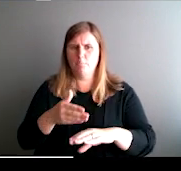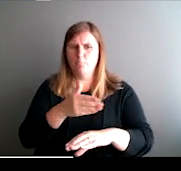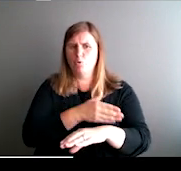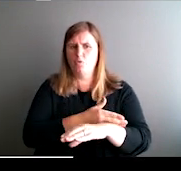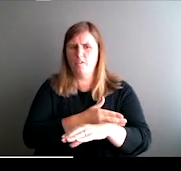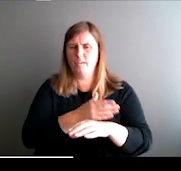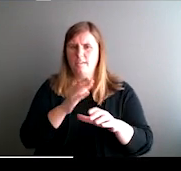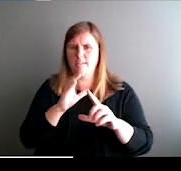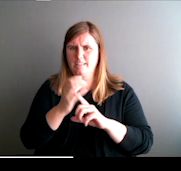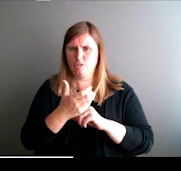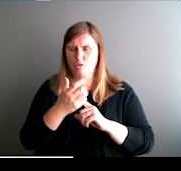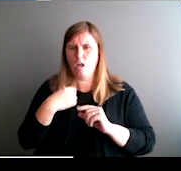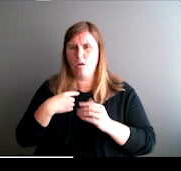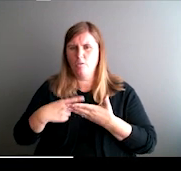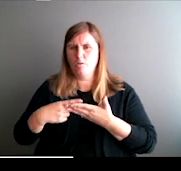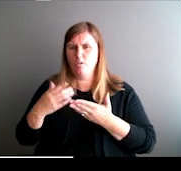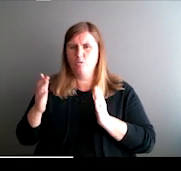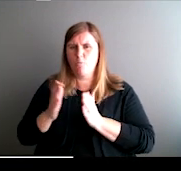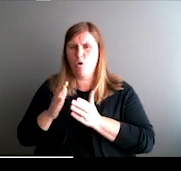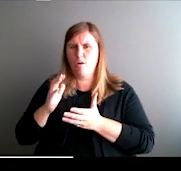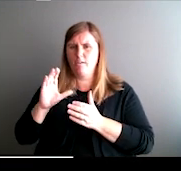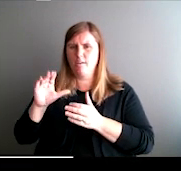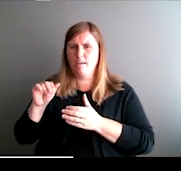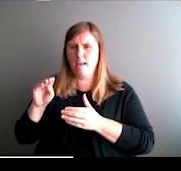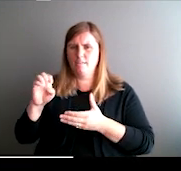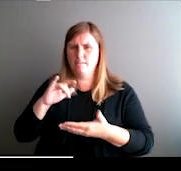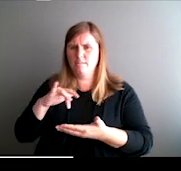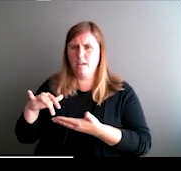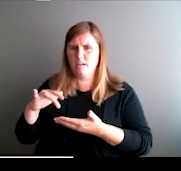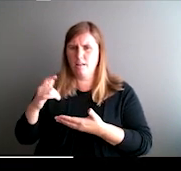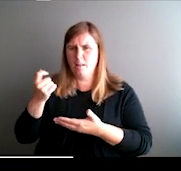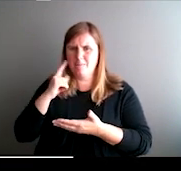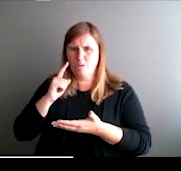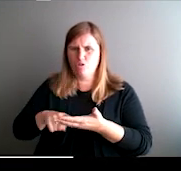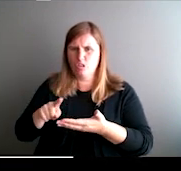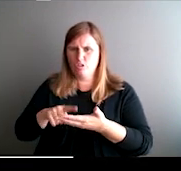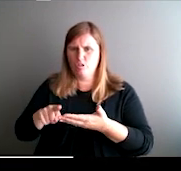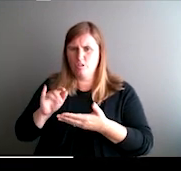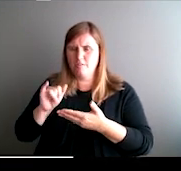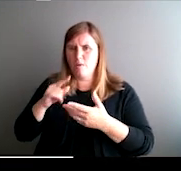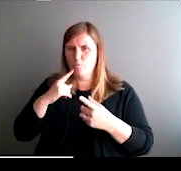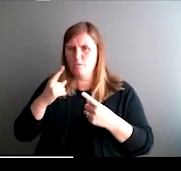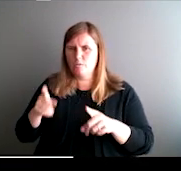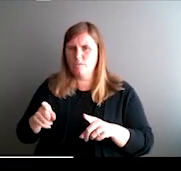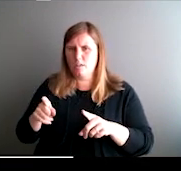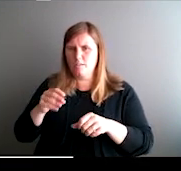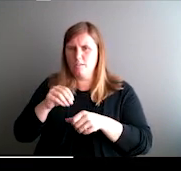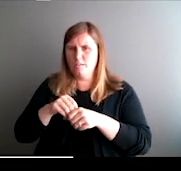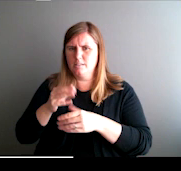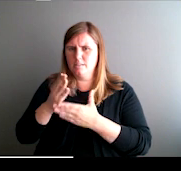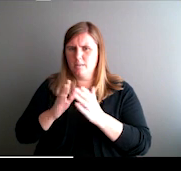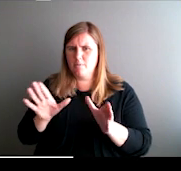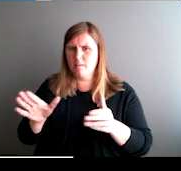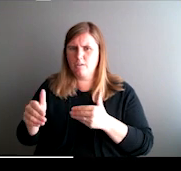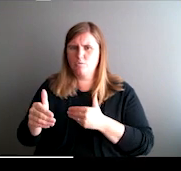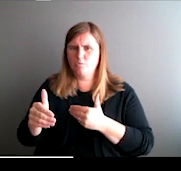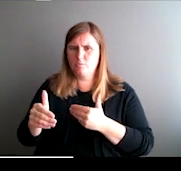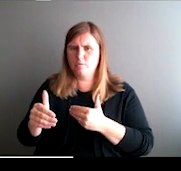want to talk about a small case study, a bit of research that was conducted in some